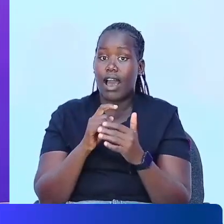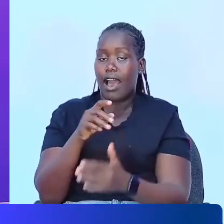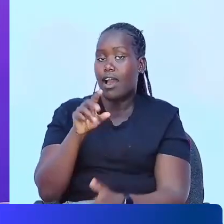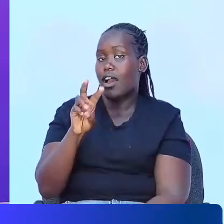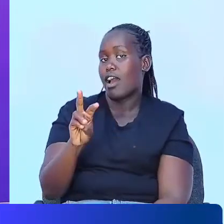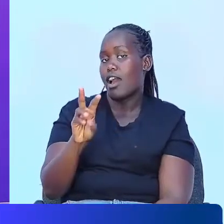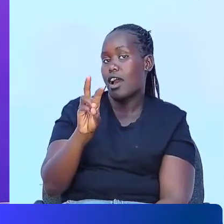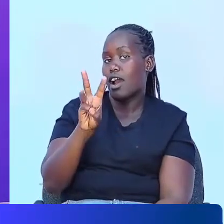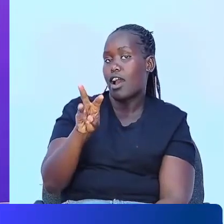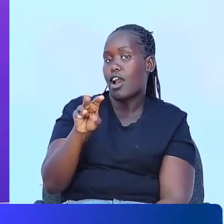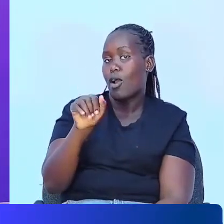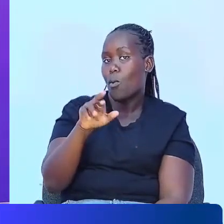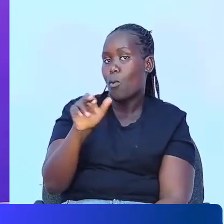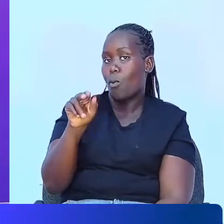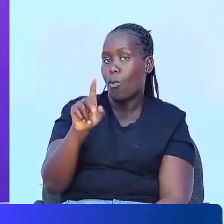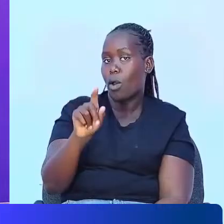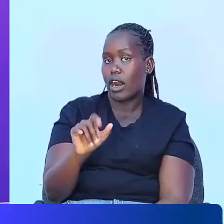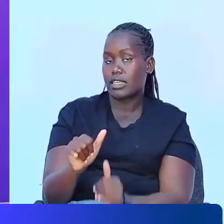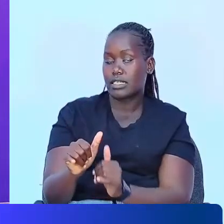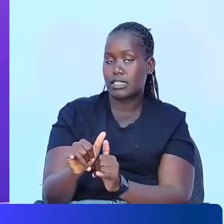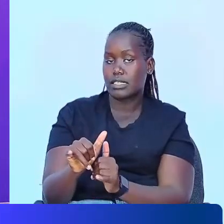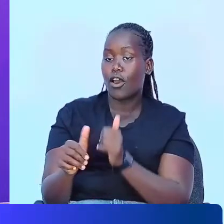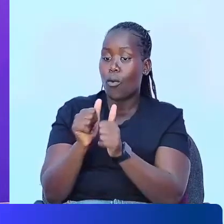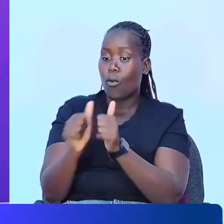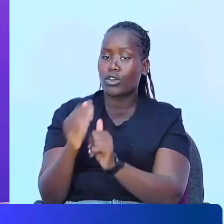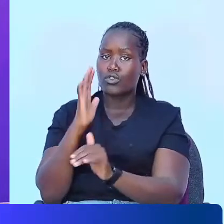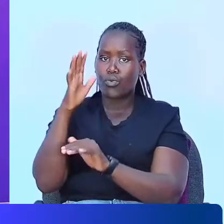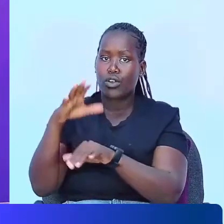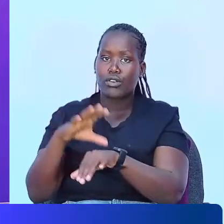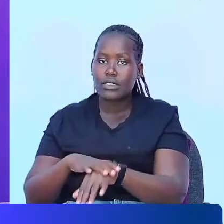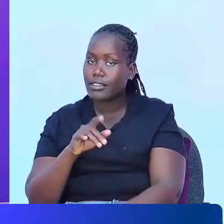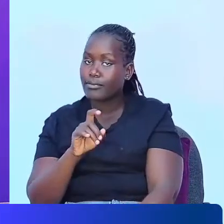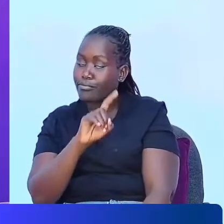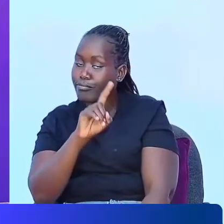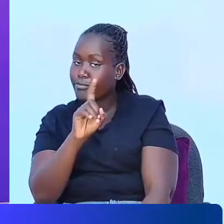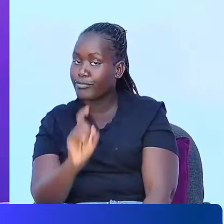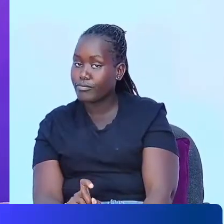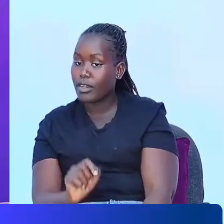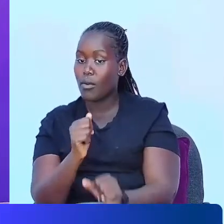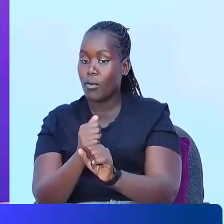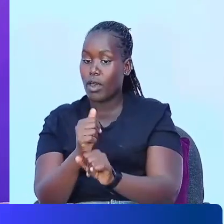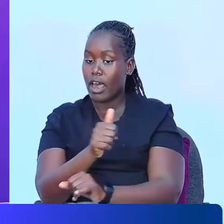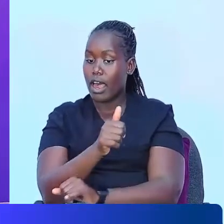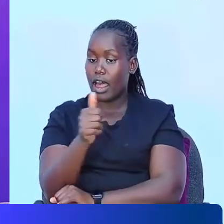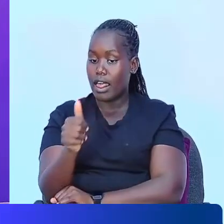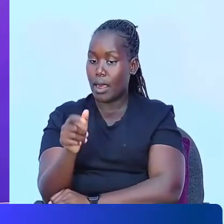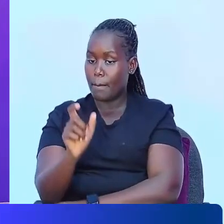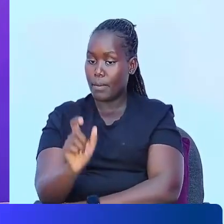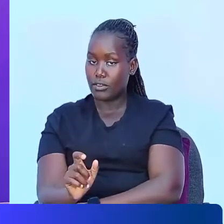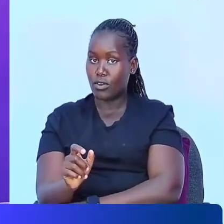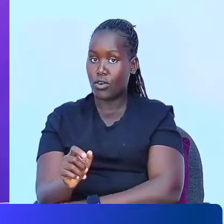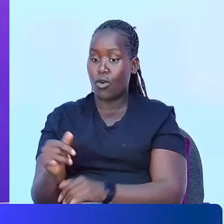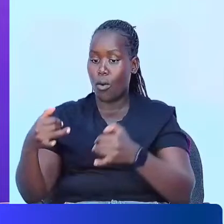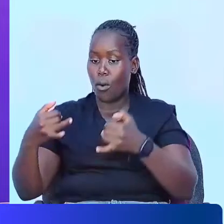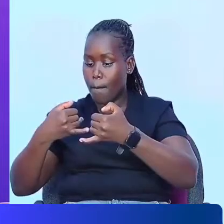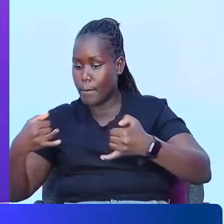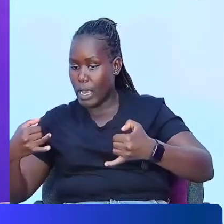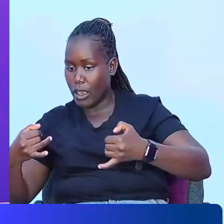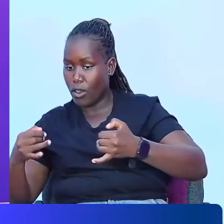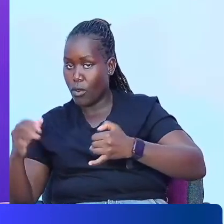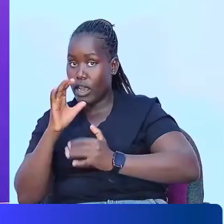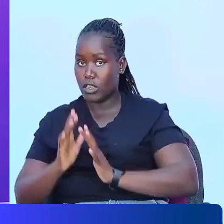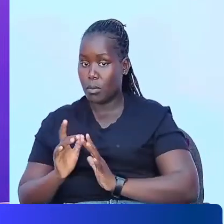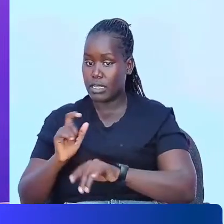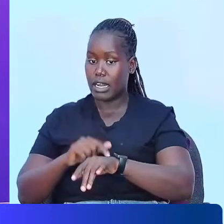you take? Because you see, before you came, there was someone else. So we'll do that other person. We queue our customers as they come in. Now,